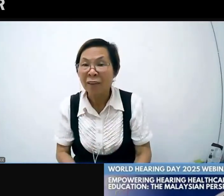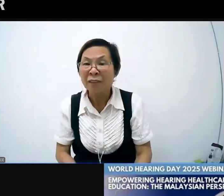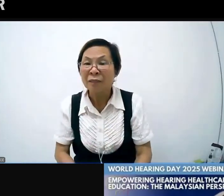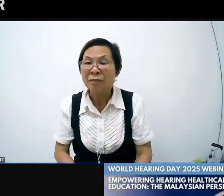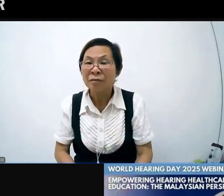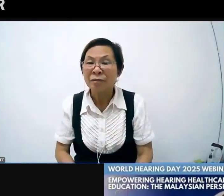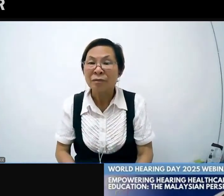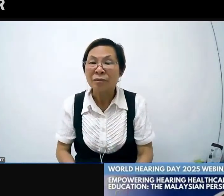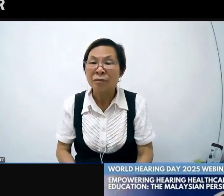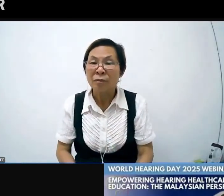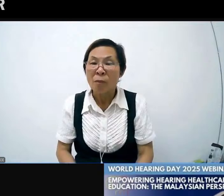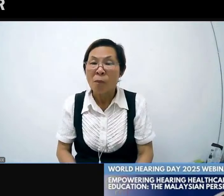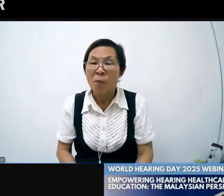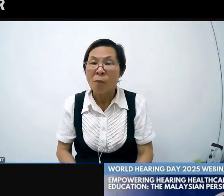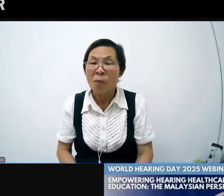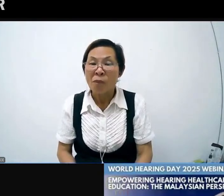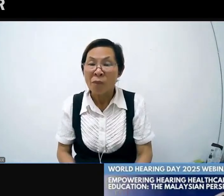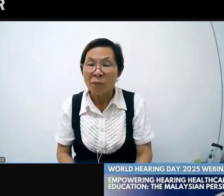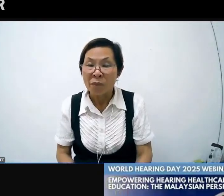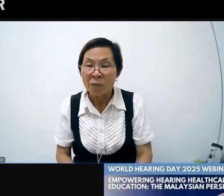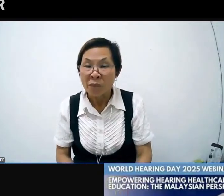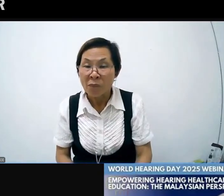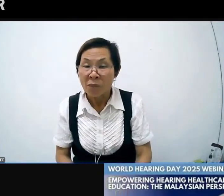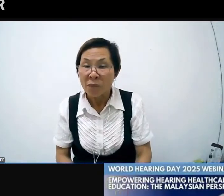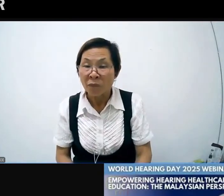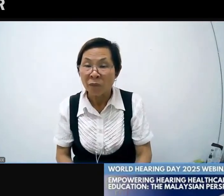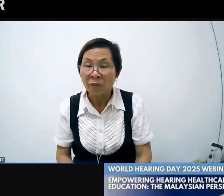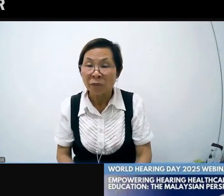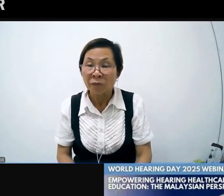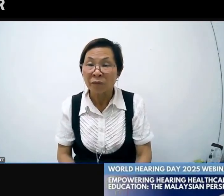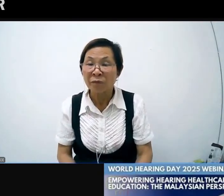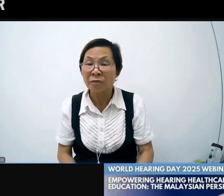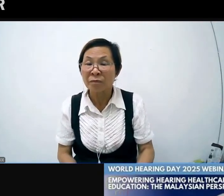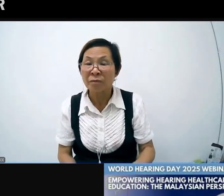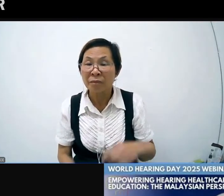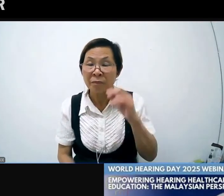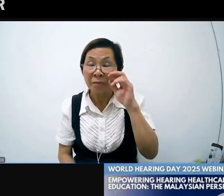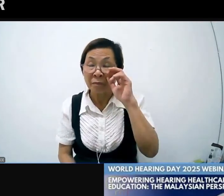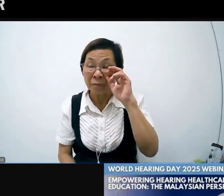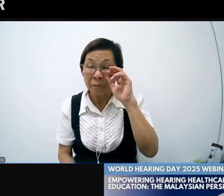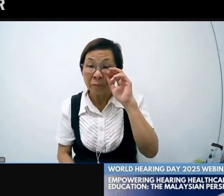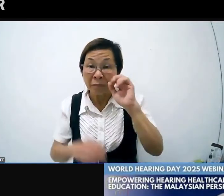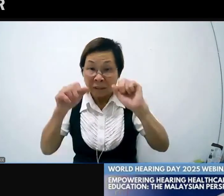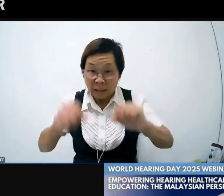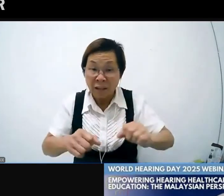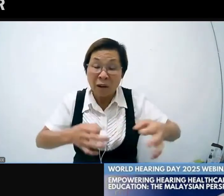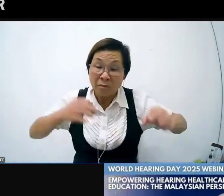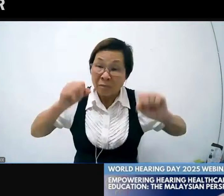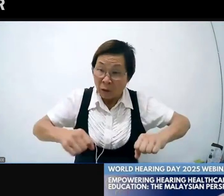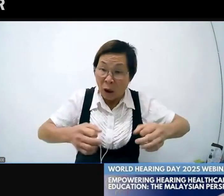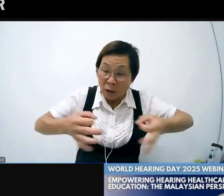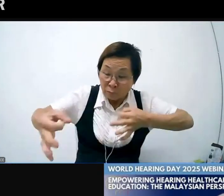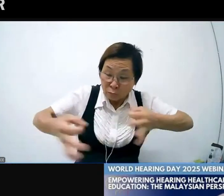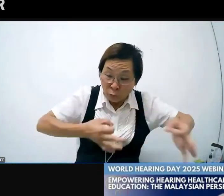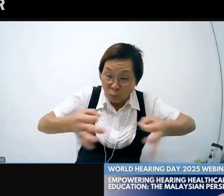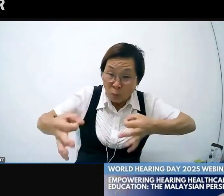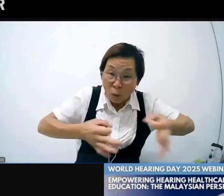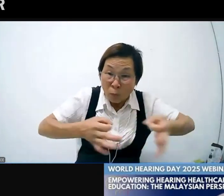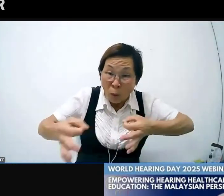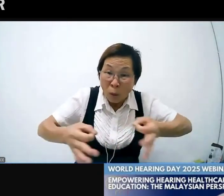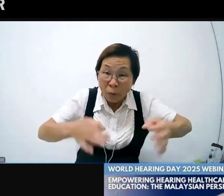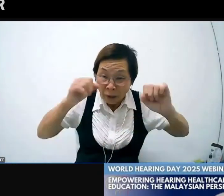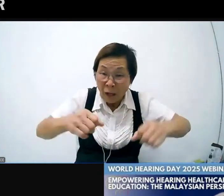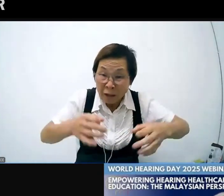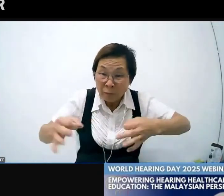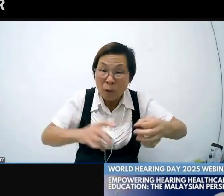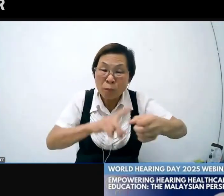of hearing students. Can you just maybe you can just explain or elaborate further